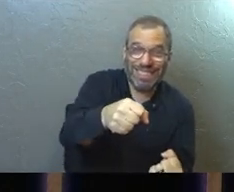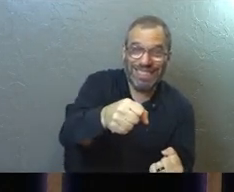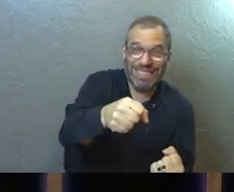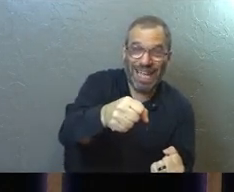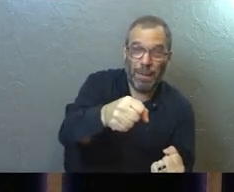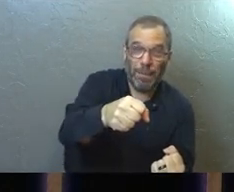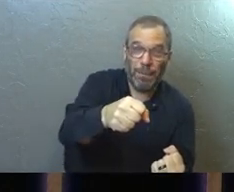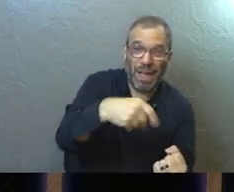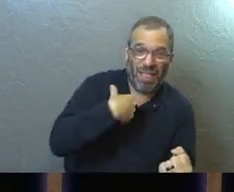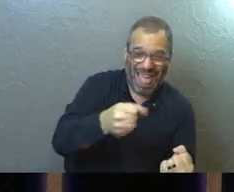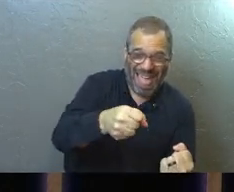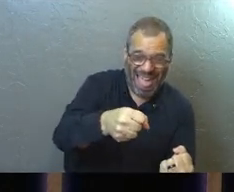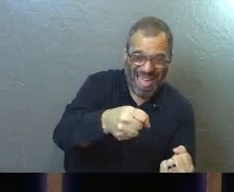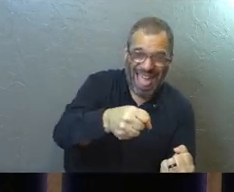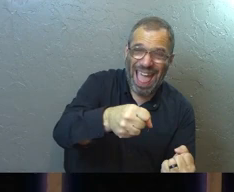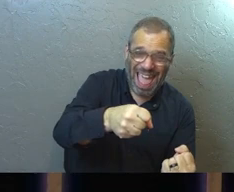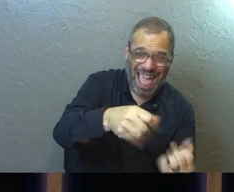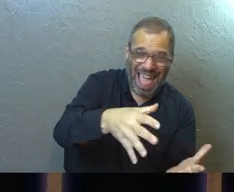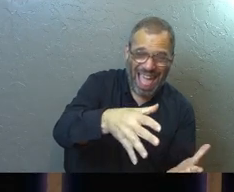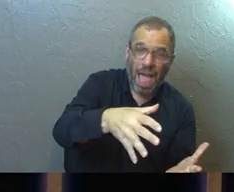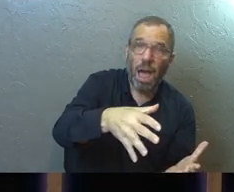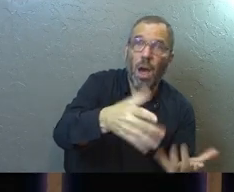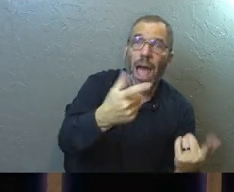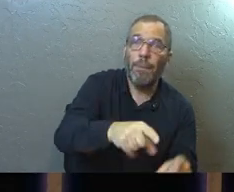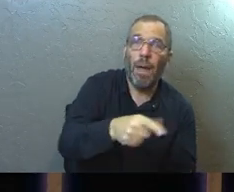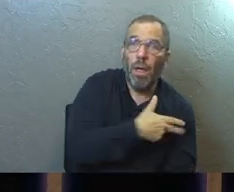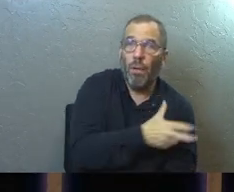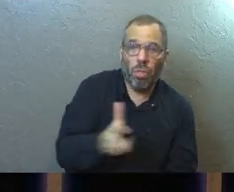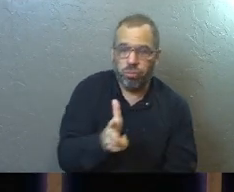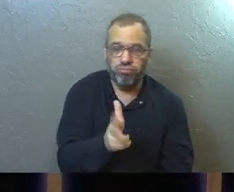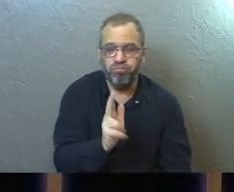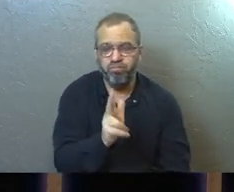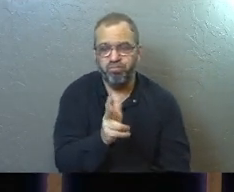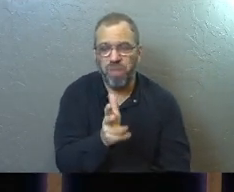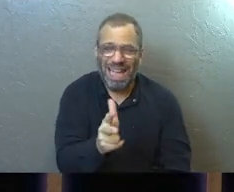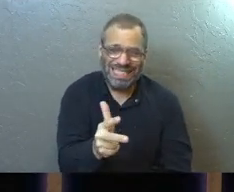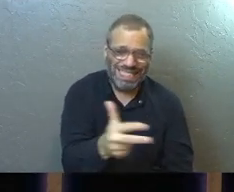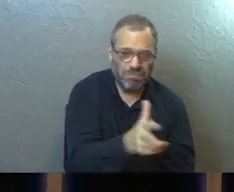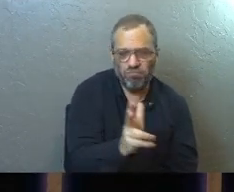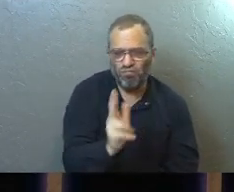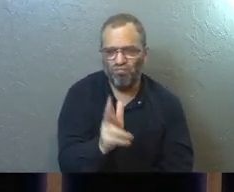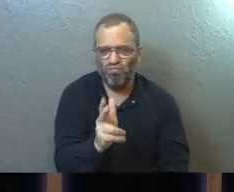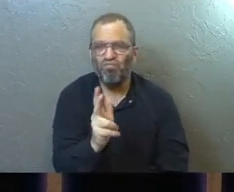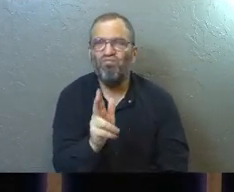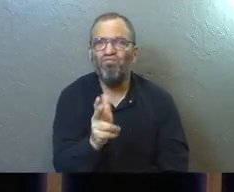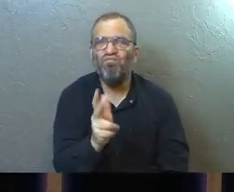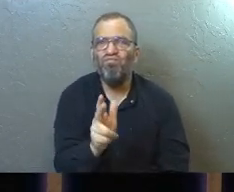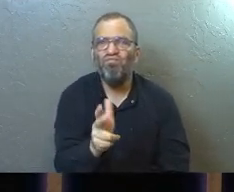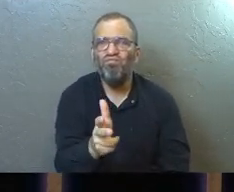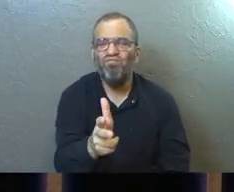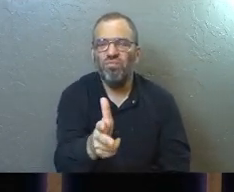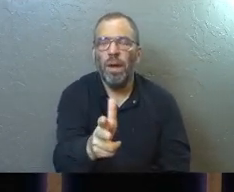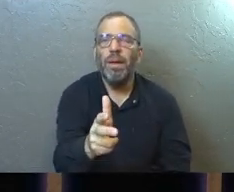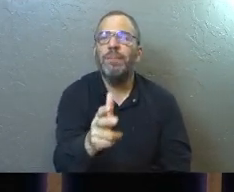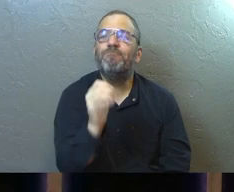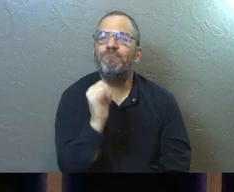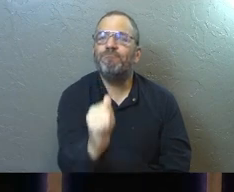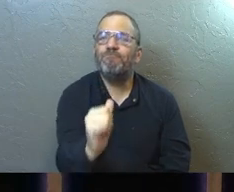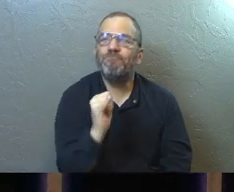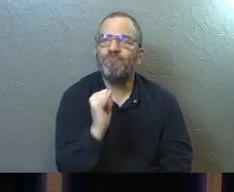as soon as you got tired and you let go of the steering wheel, guess where it's going to go? Right back where it was. We are this